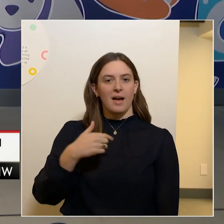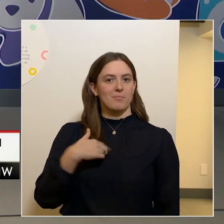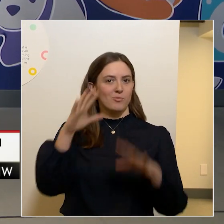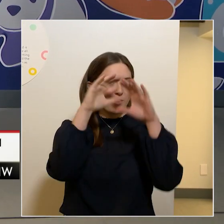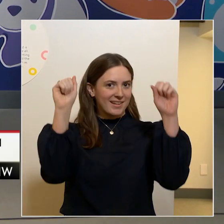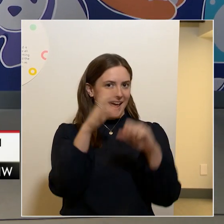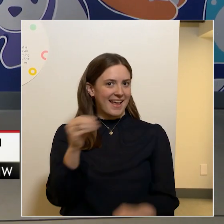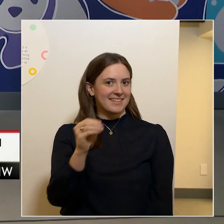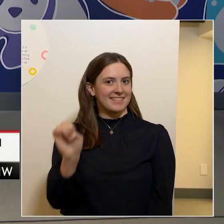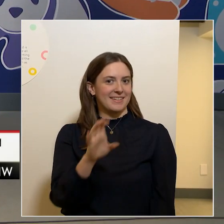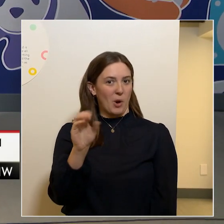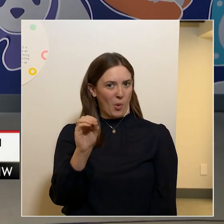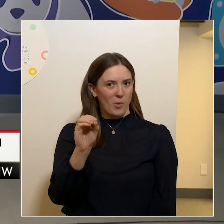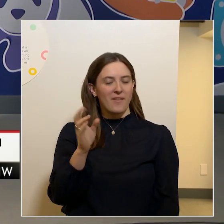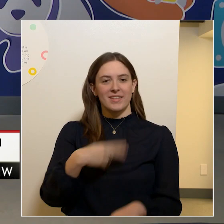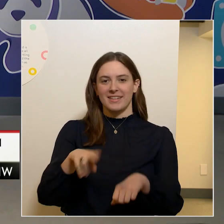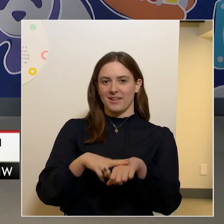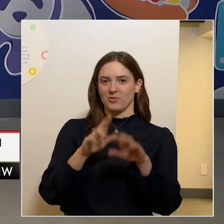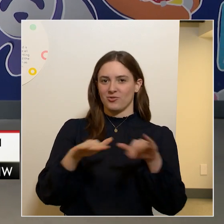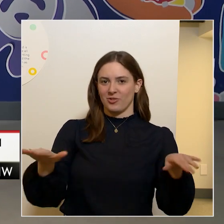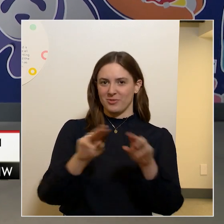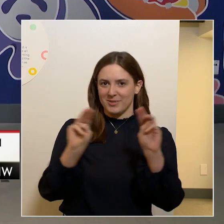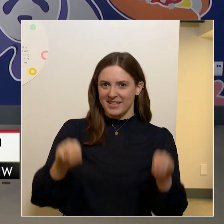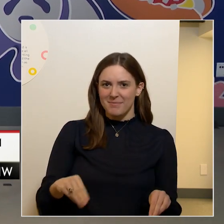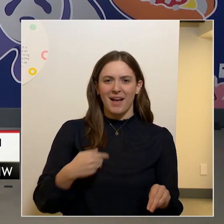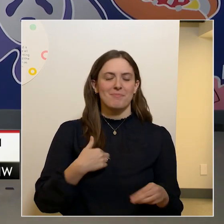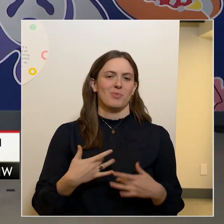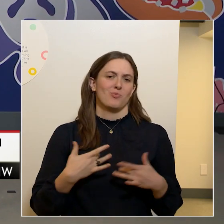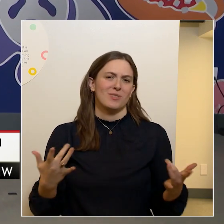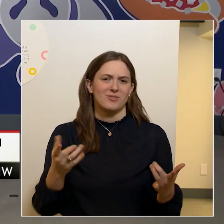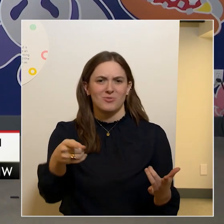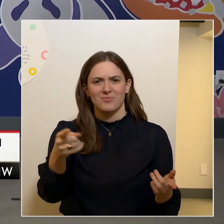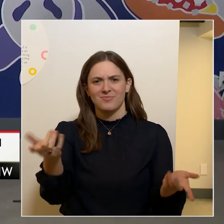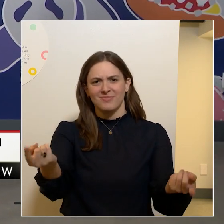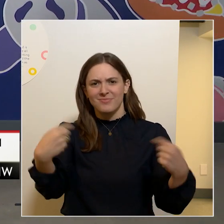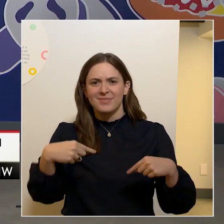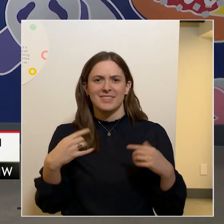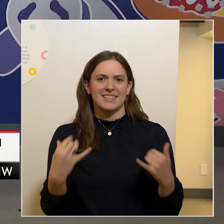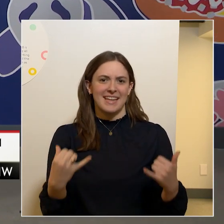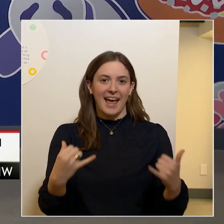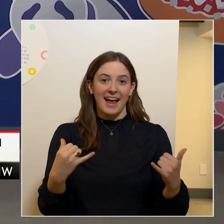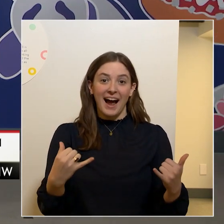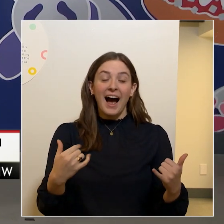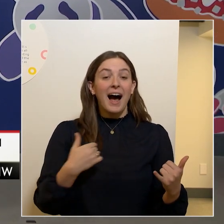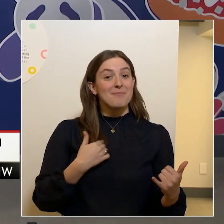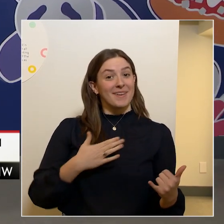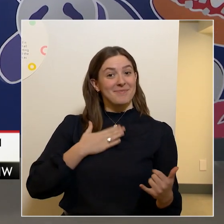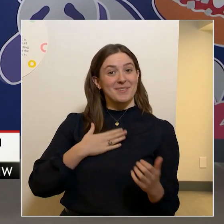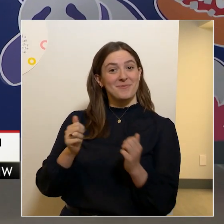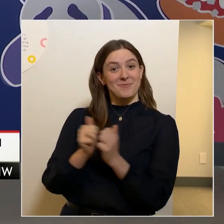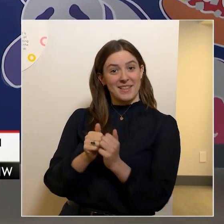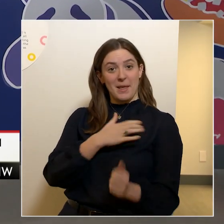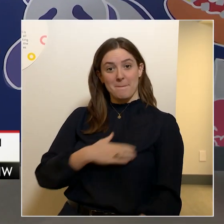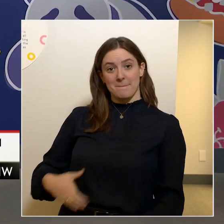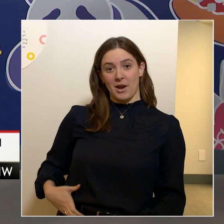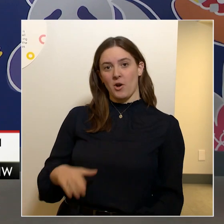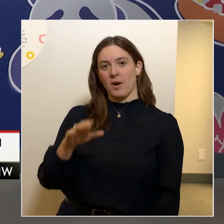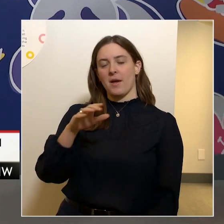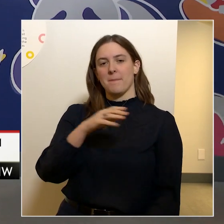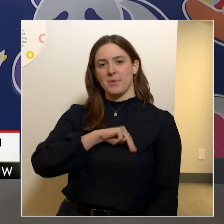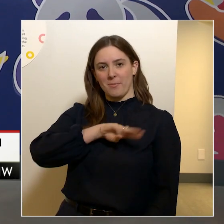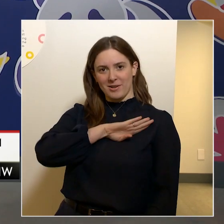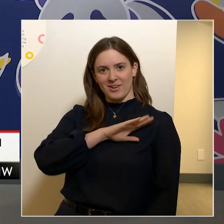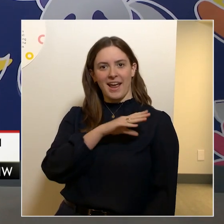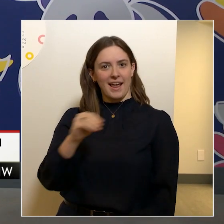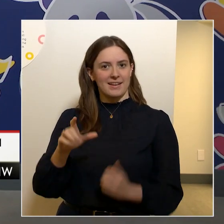to welcome you all here today. I'm thrilled to be here alongside Mayor Bowser and Deputy Mayor Albert to